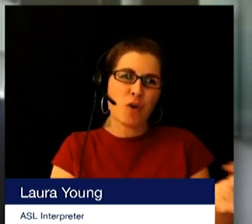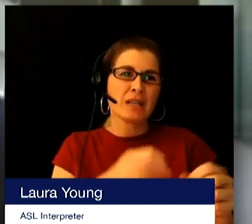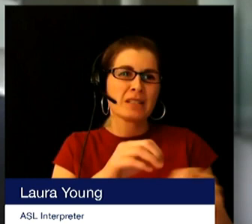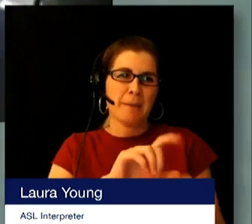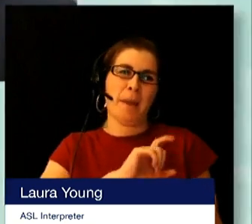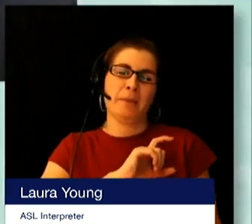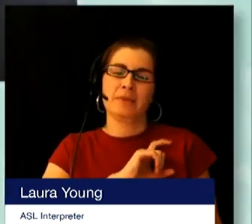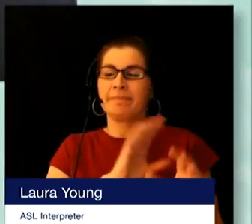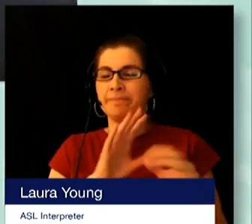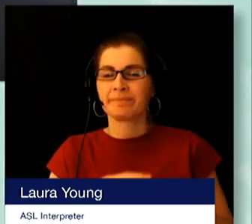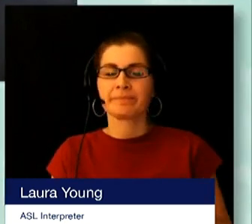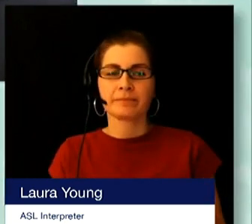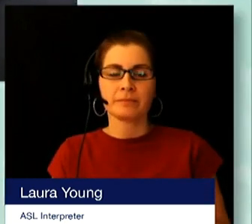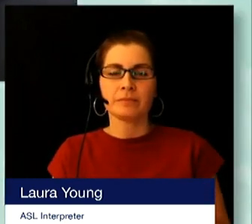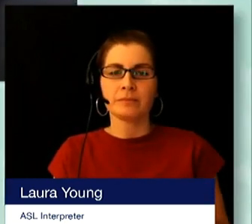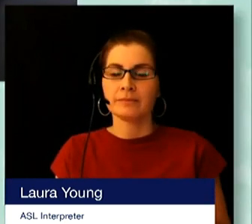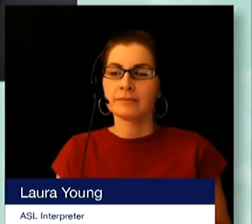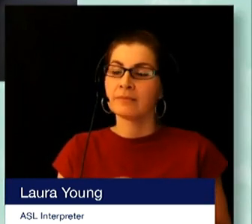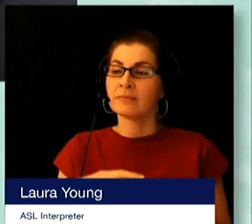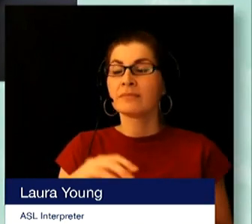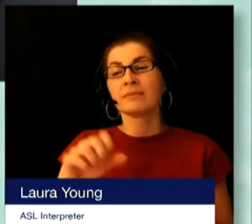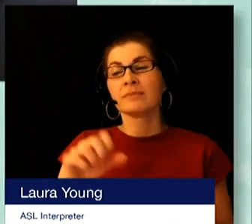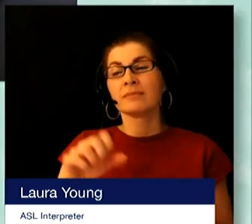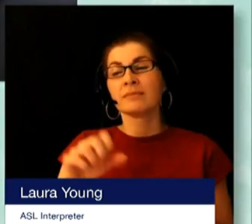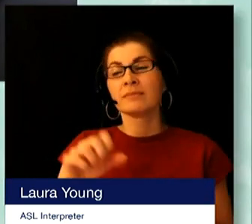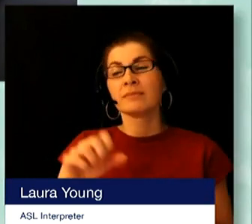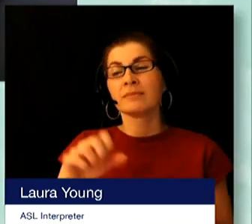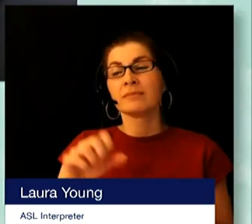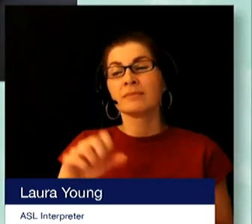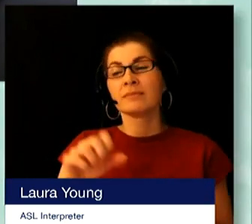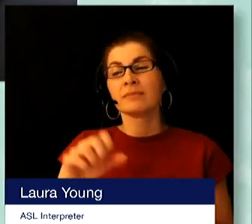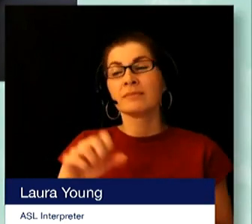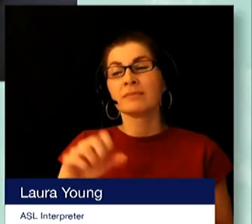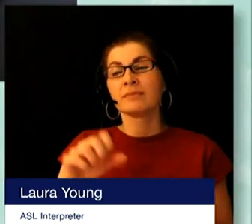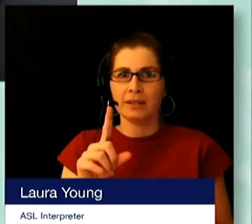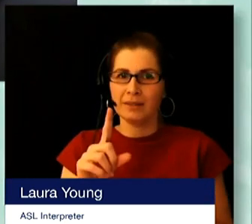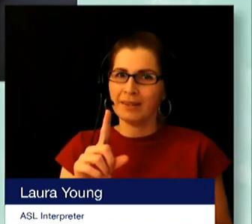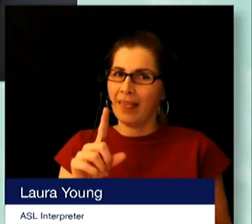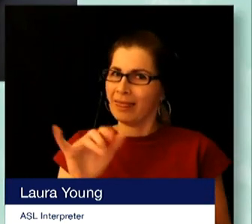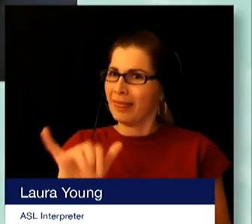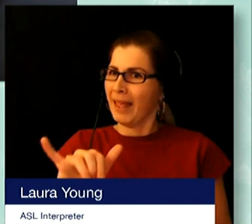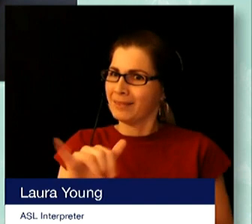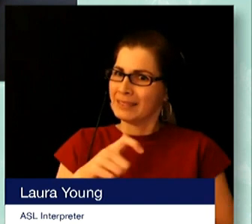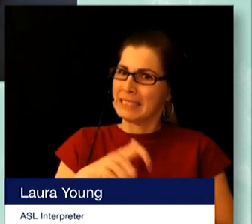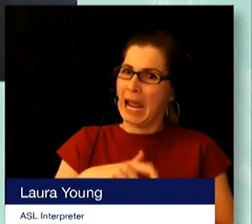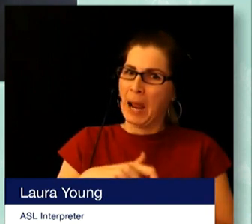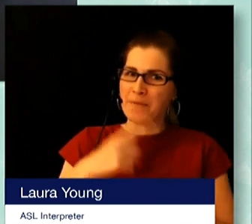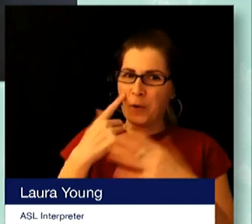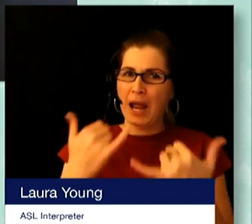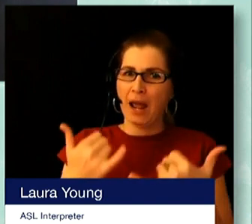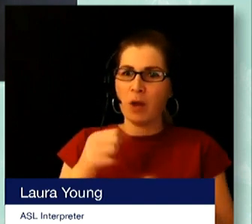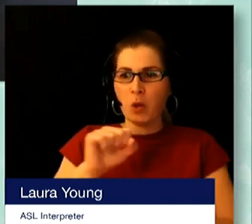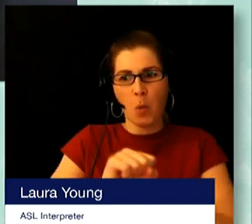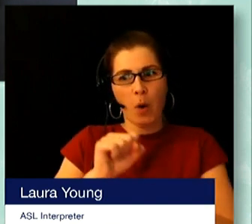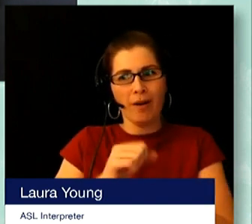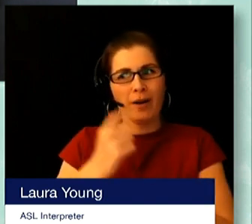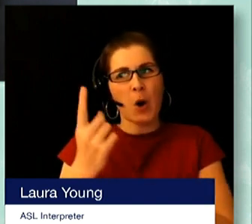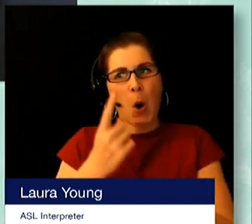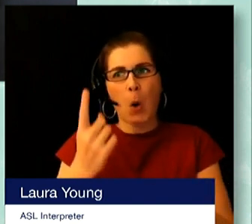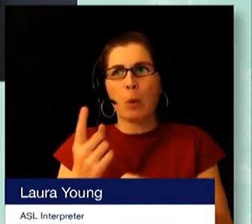country. Yeah, I mean, it's absolutely, I knew doing this work. You know, I think the work is always as necessary and